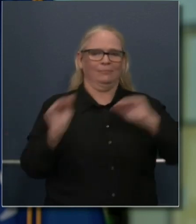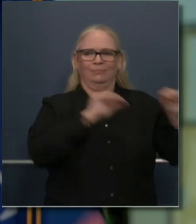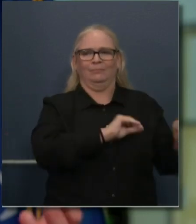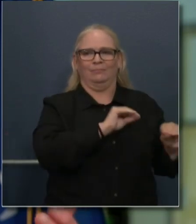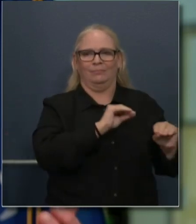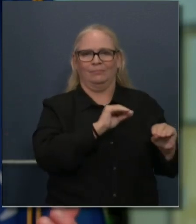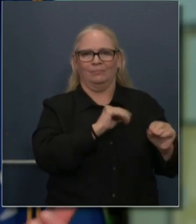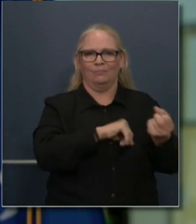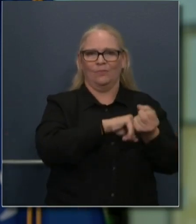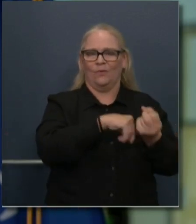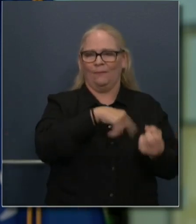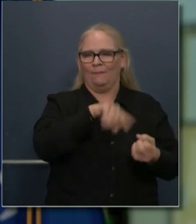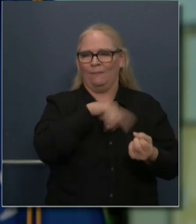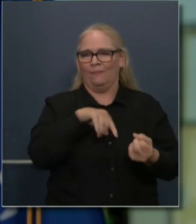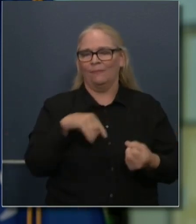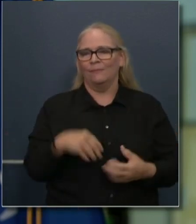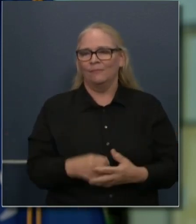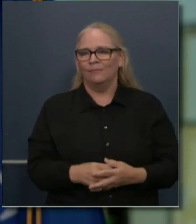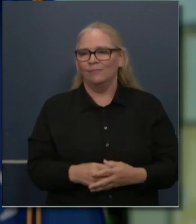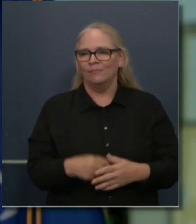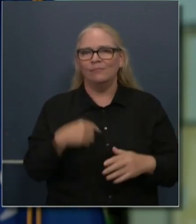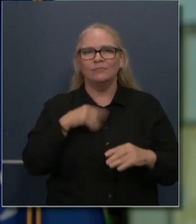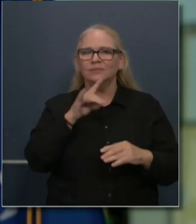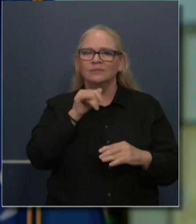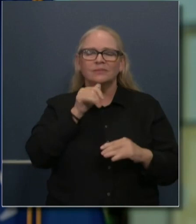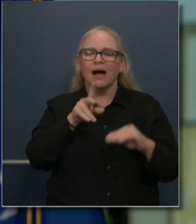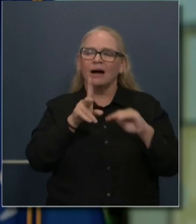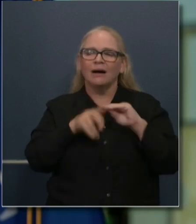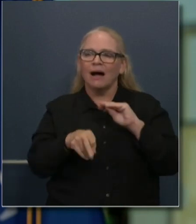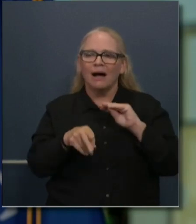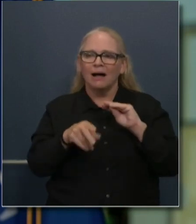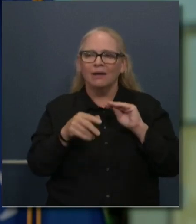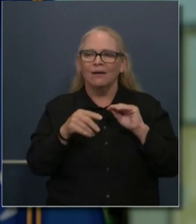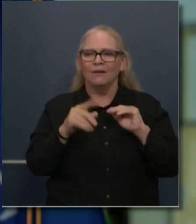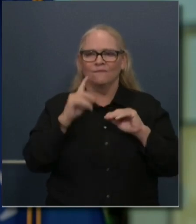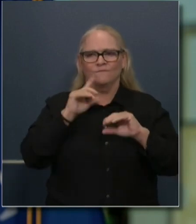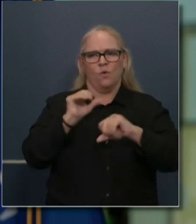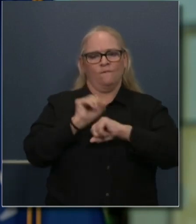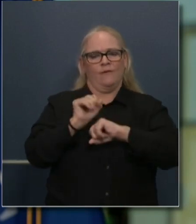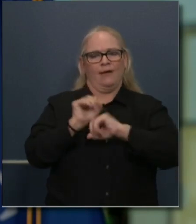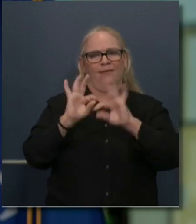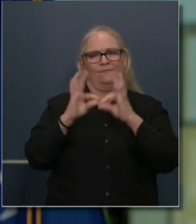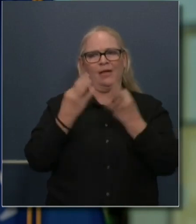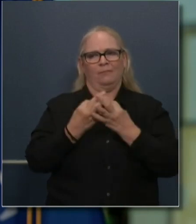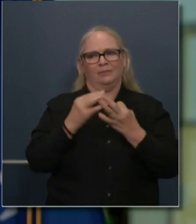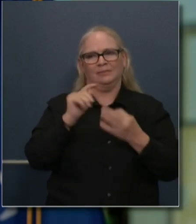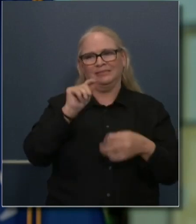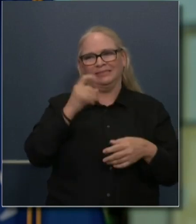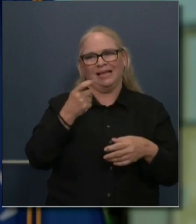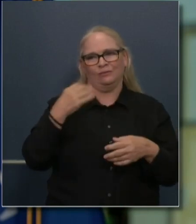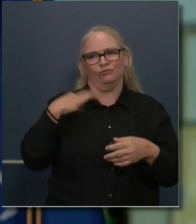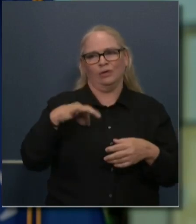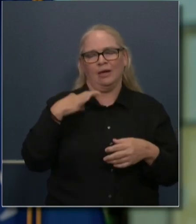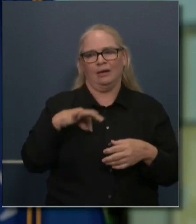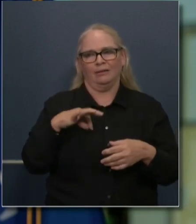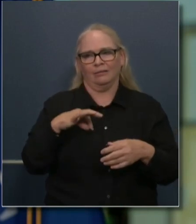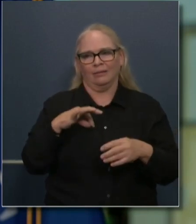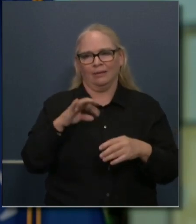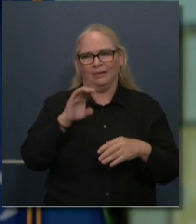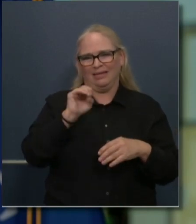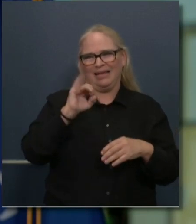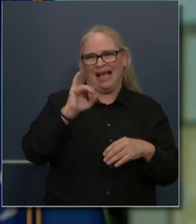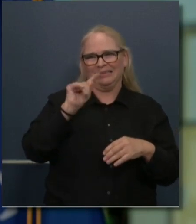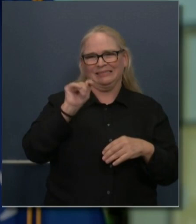historic increase that we put in to our working families tax credit, the EITC. You saw the $100 or so